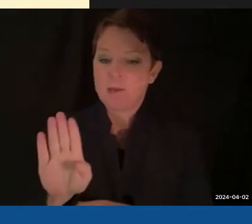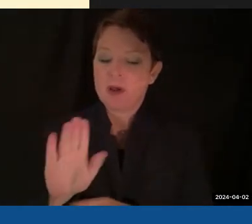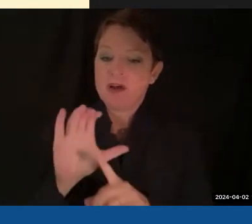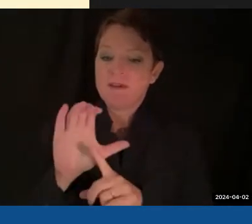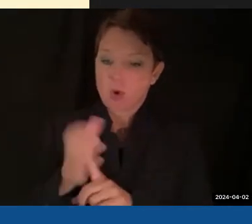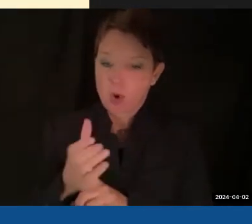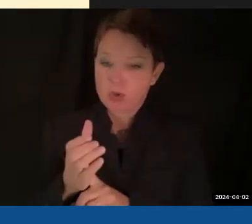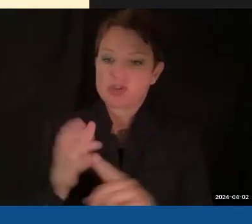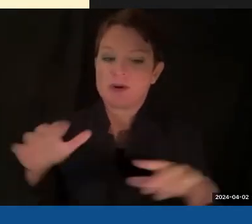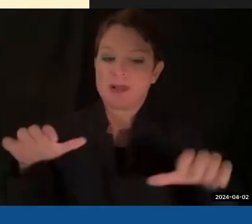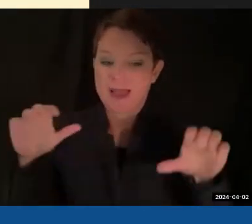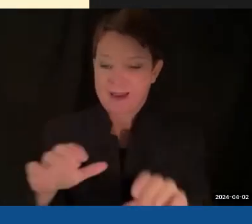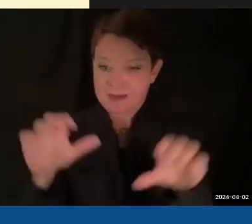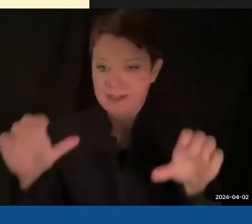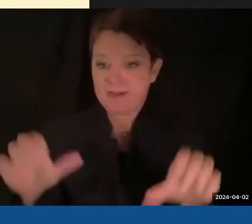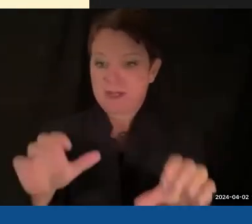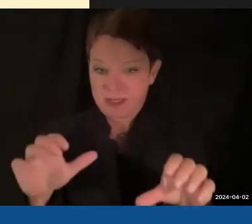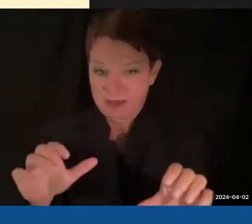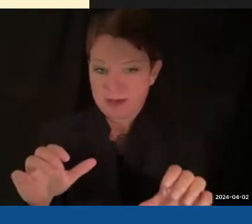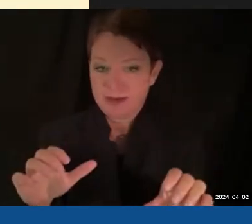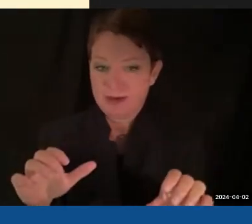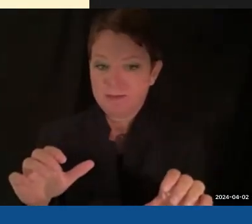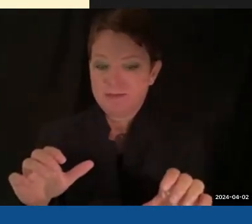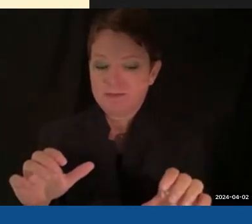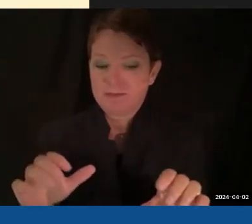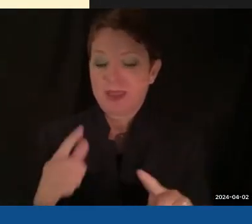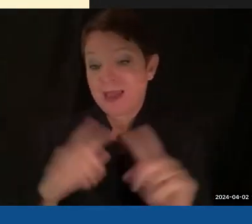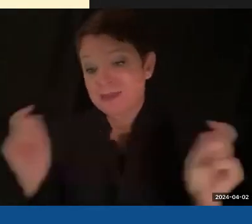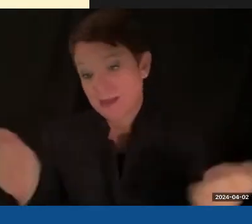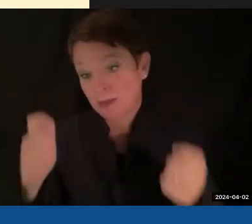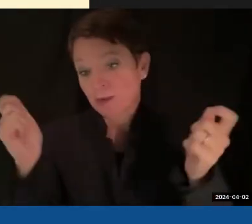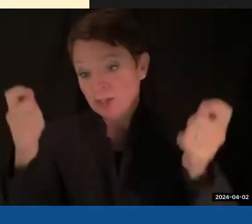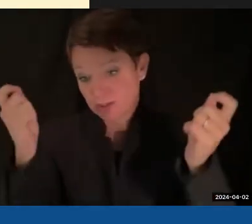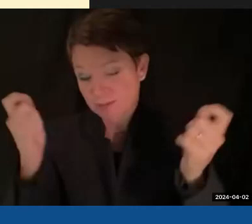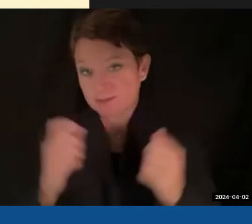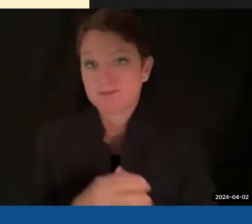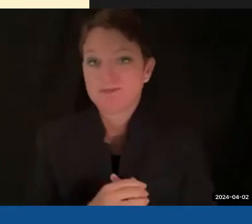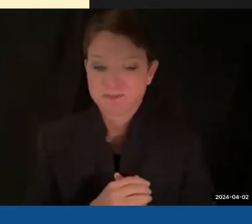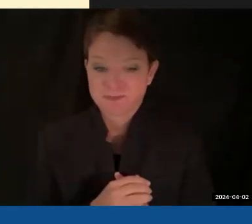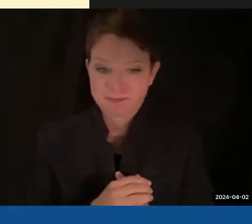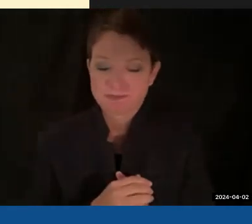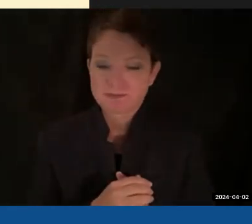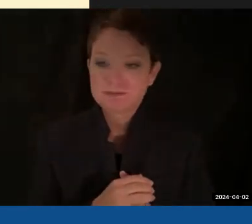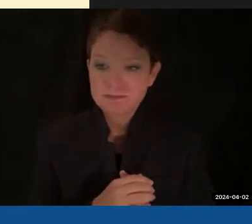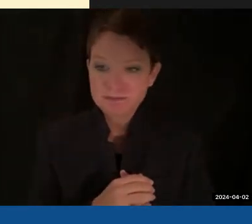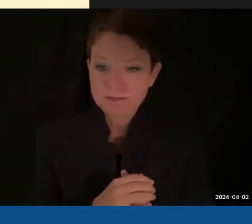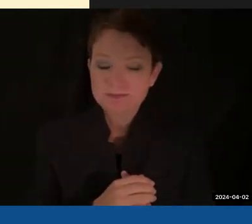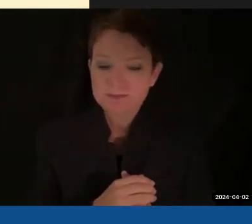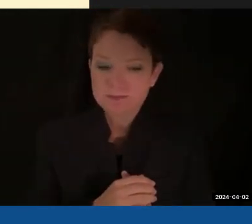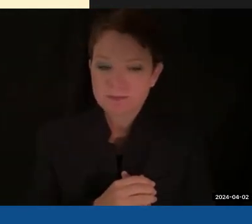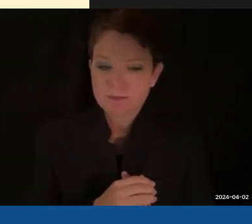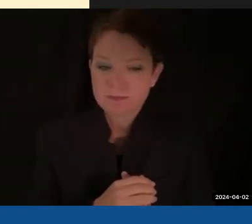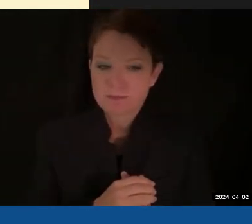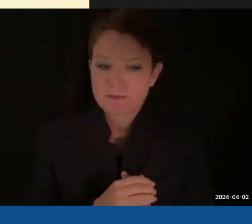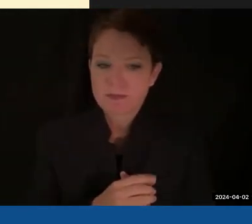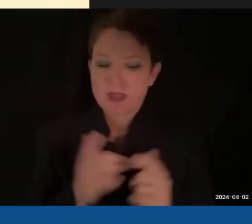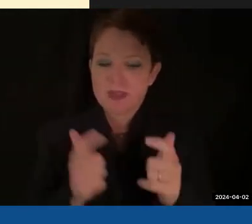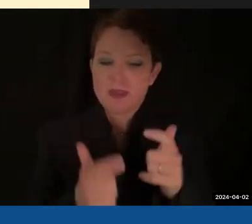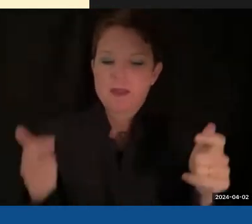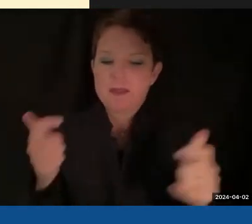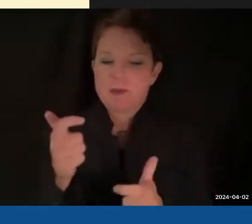cultural activity and celebration. And the